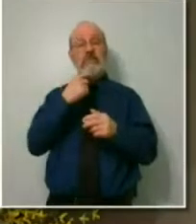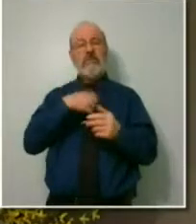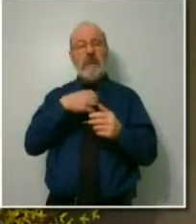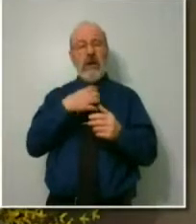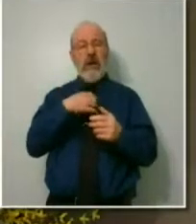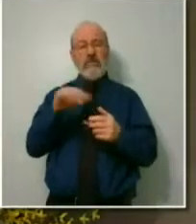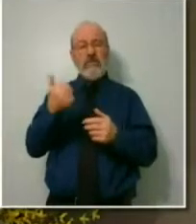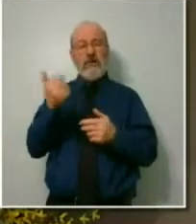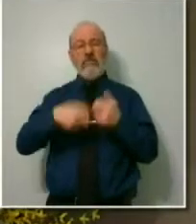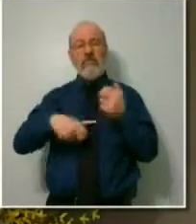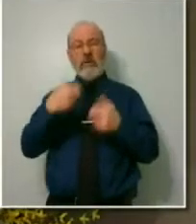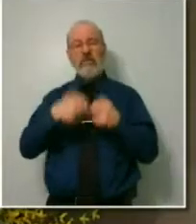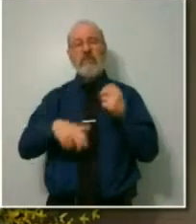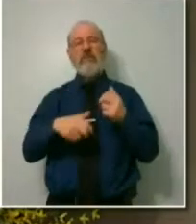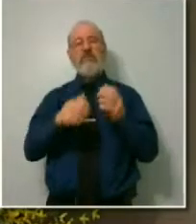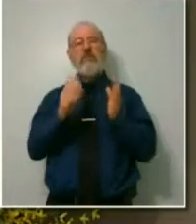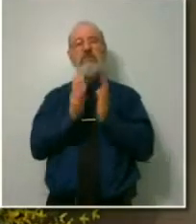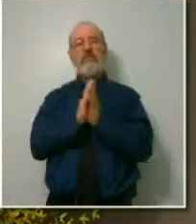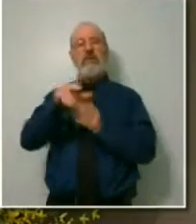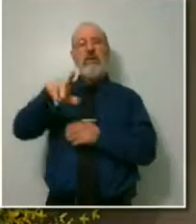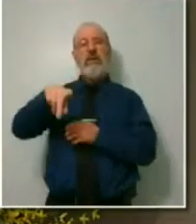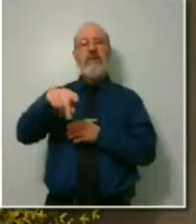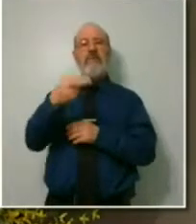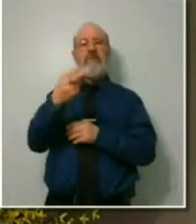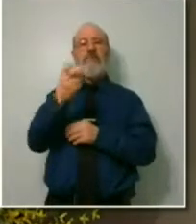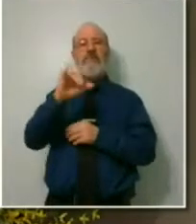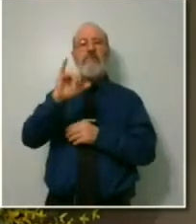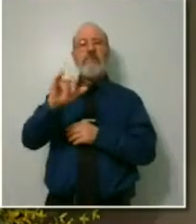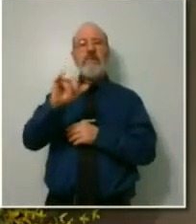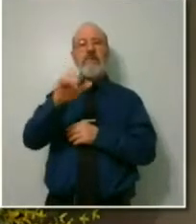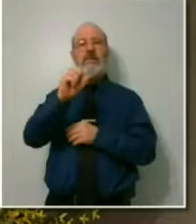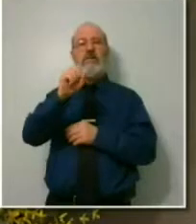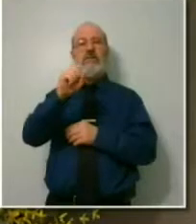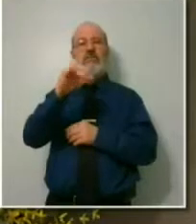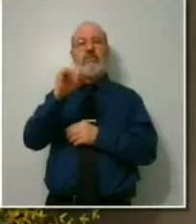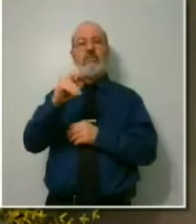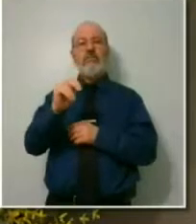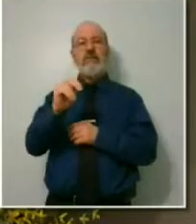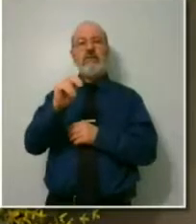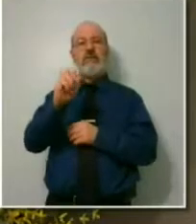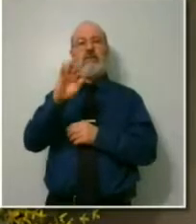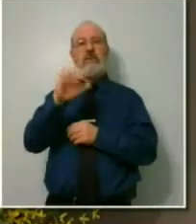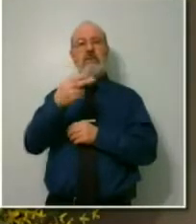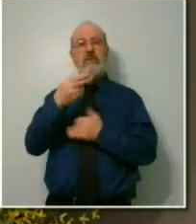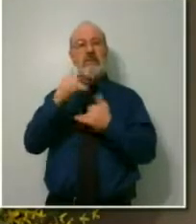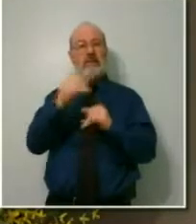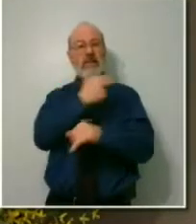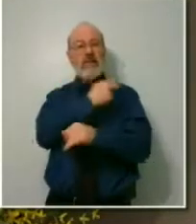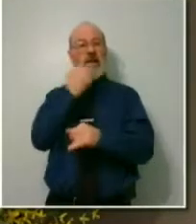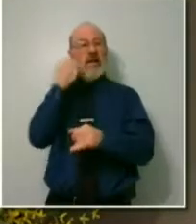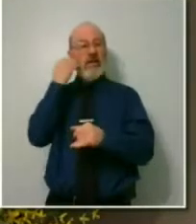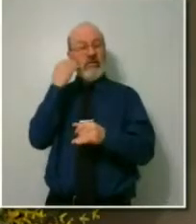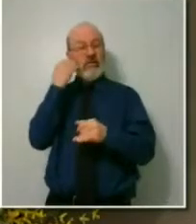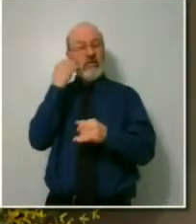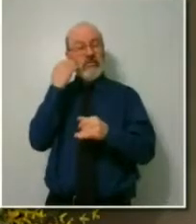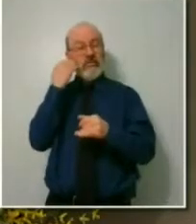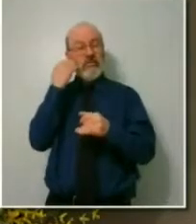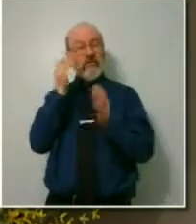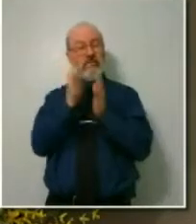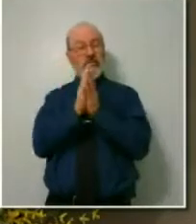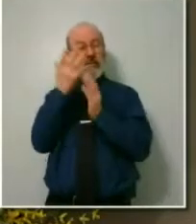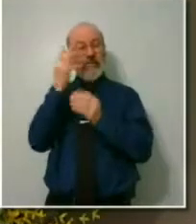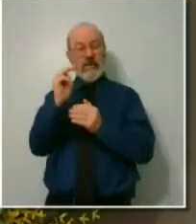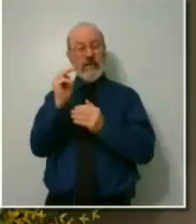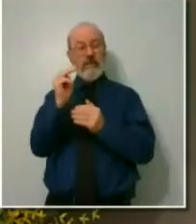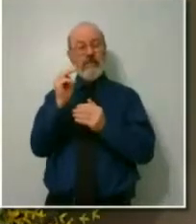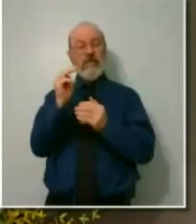so pray for Phil and Susan. They're at home right now, unless it changed today. I haven't heard from them today. So let's pray for them, lift them up before the Lord. And